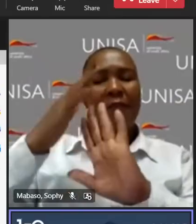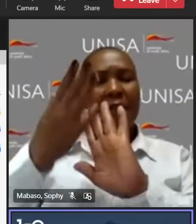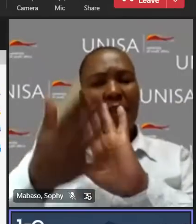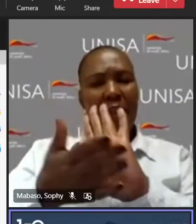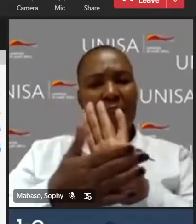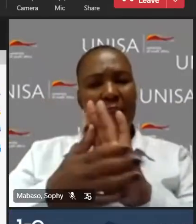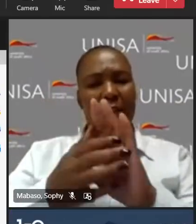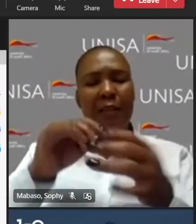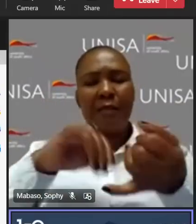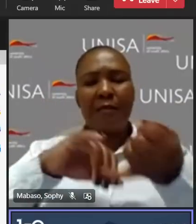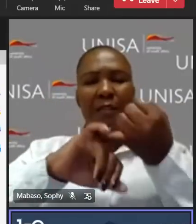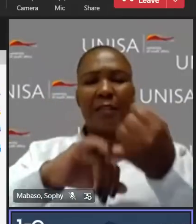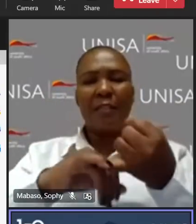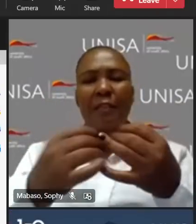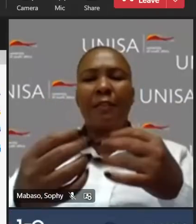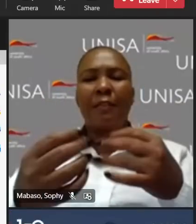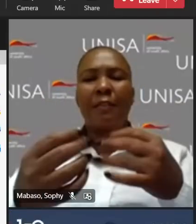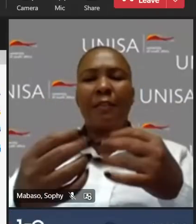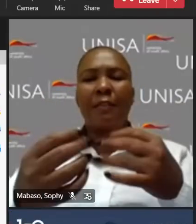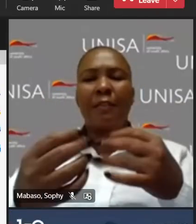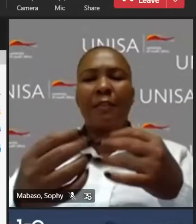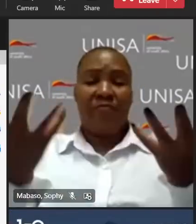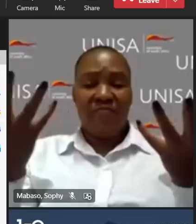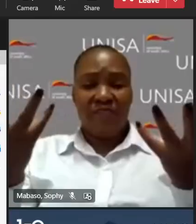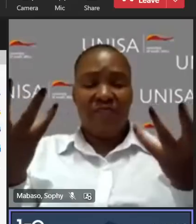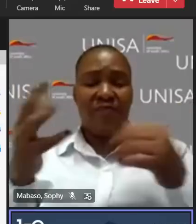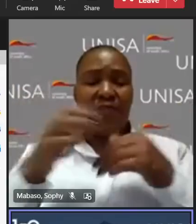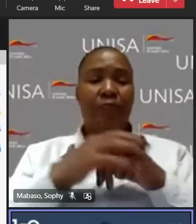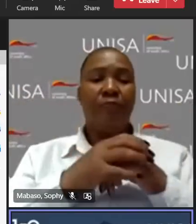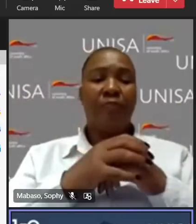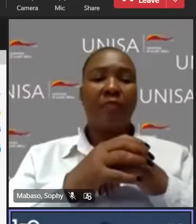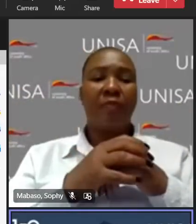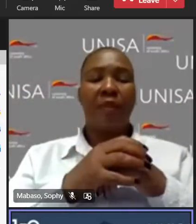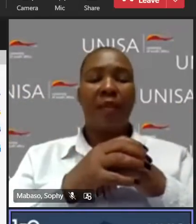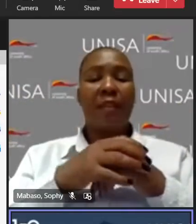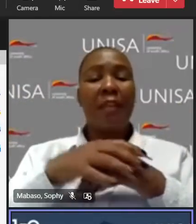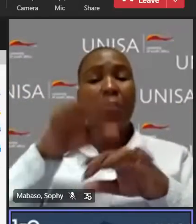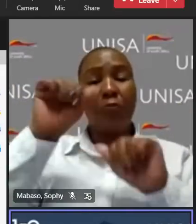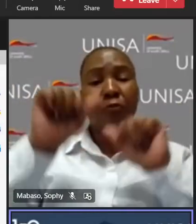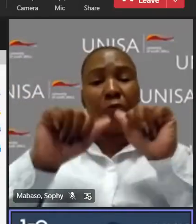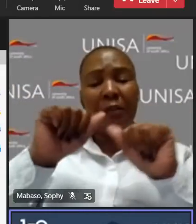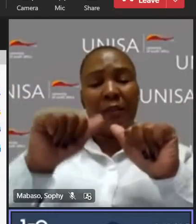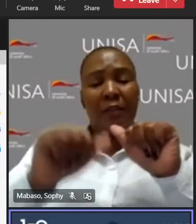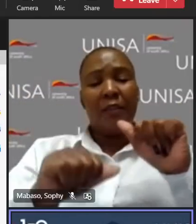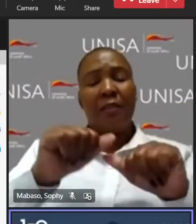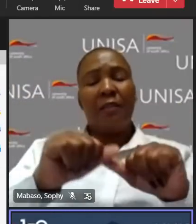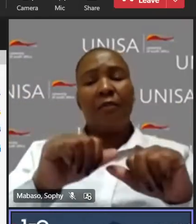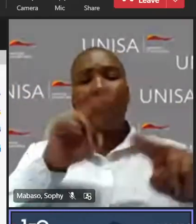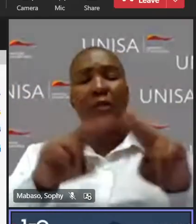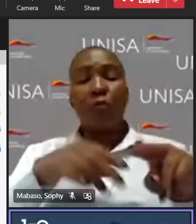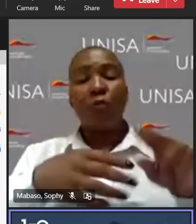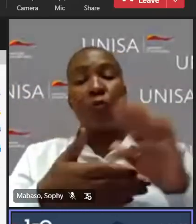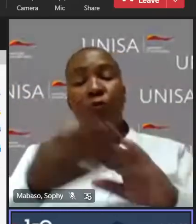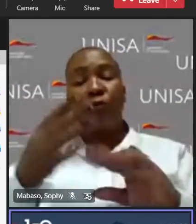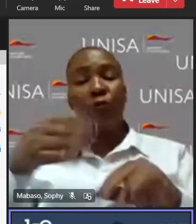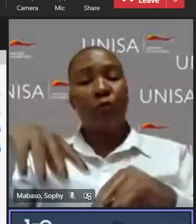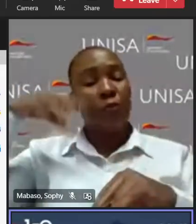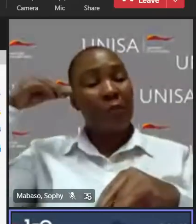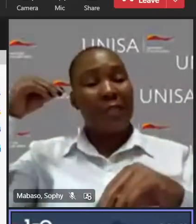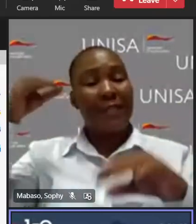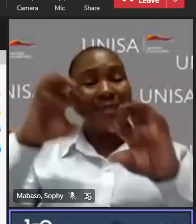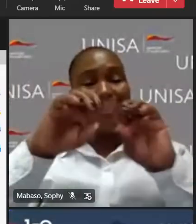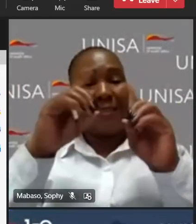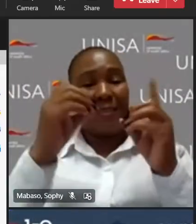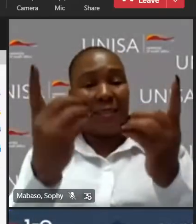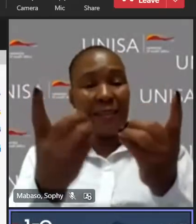modules, etc., etc. If the audit is completed, it goes to our graduation department. They will